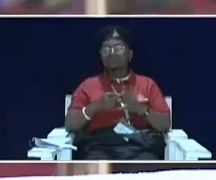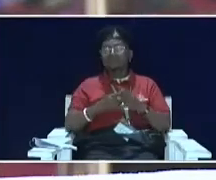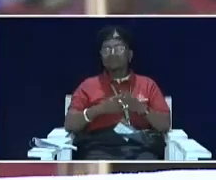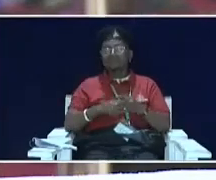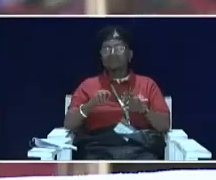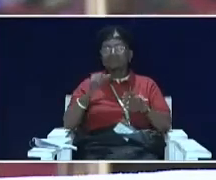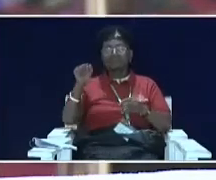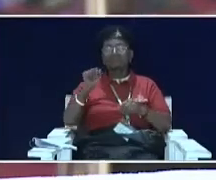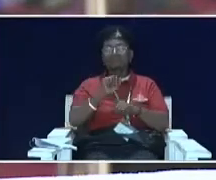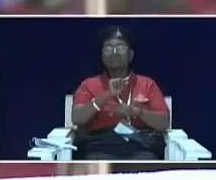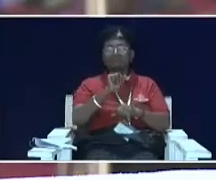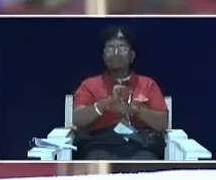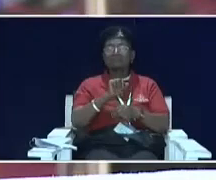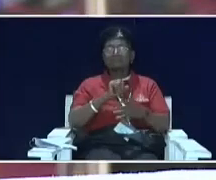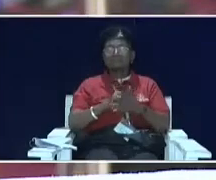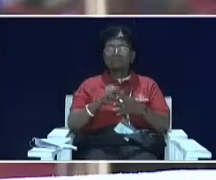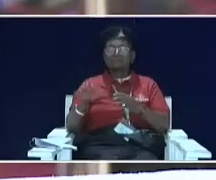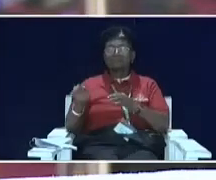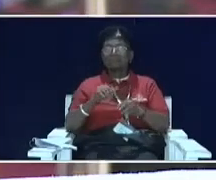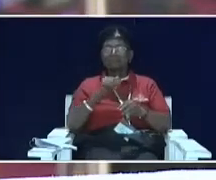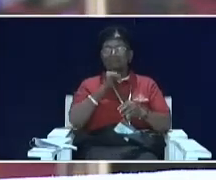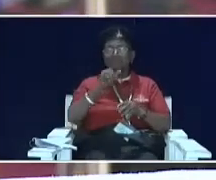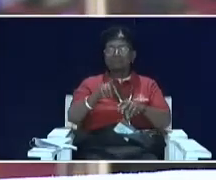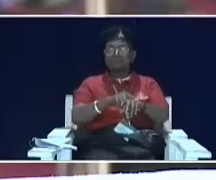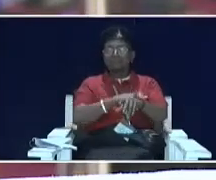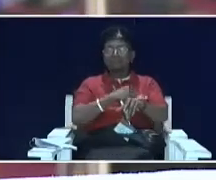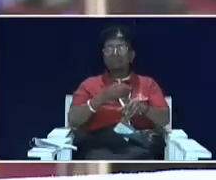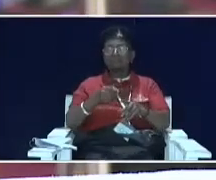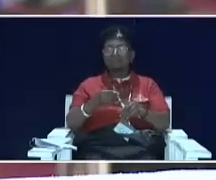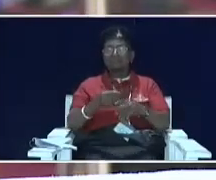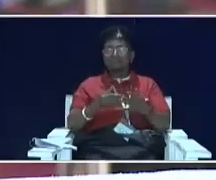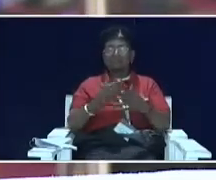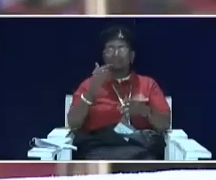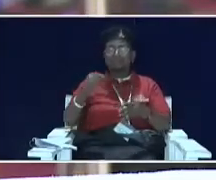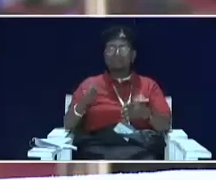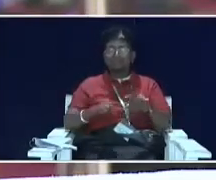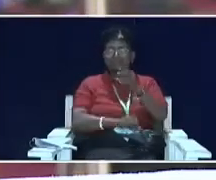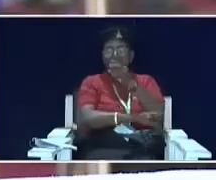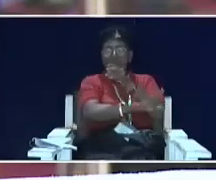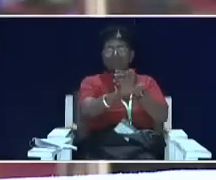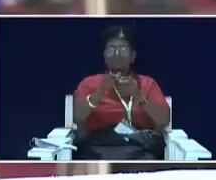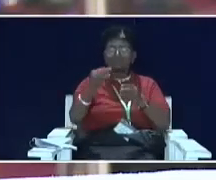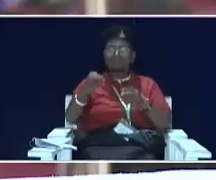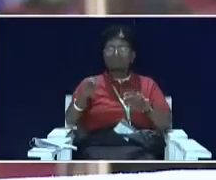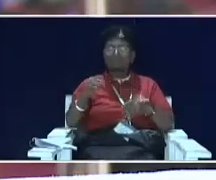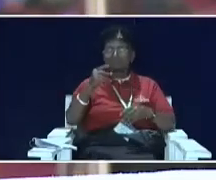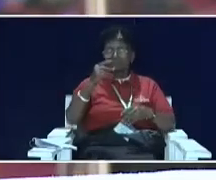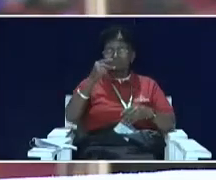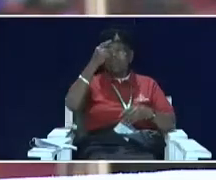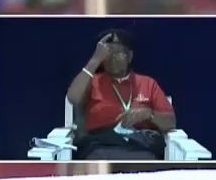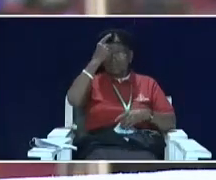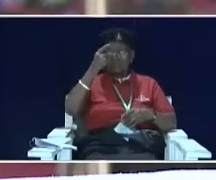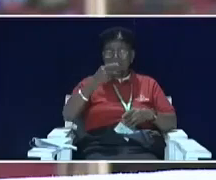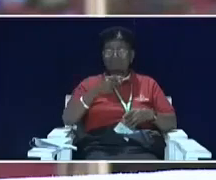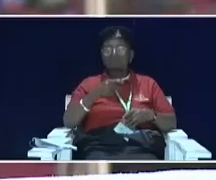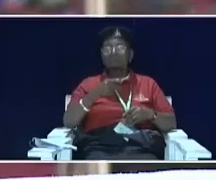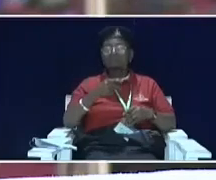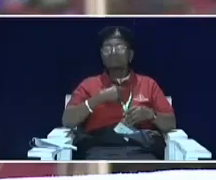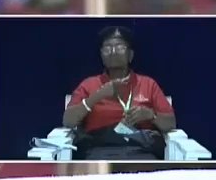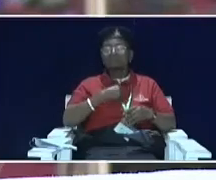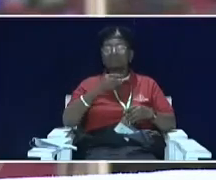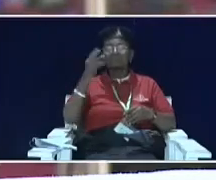It wasn't long before the shadow of Peter was healing the sick. Acts of the Apostles chapter